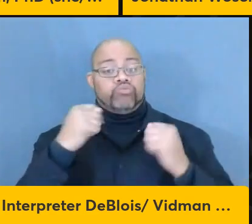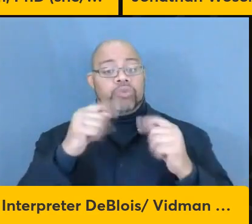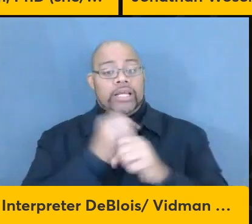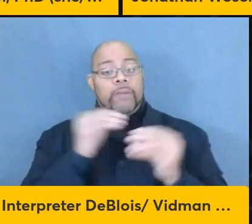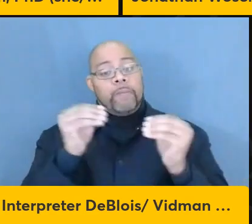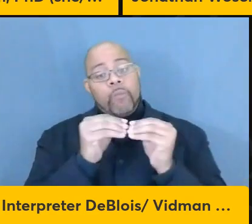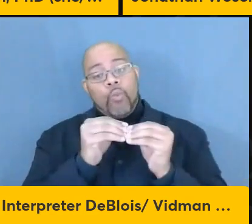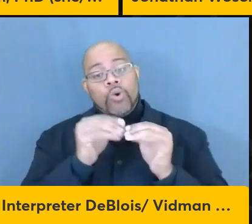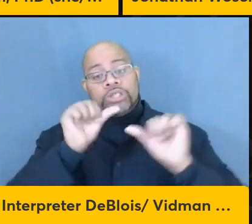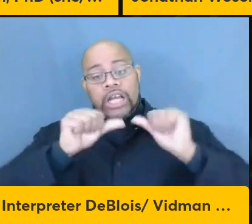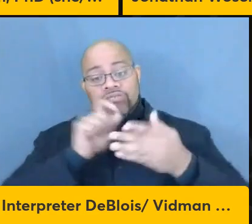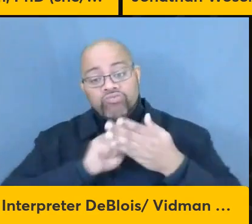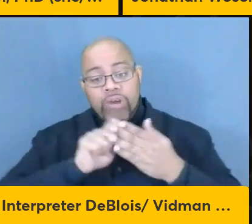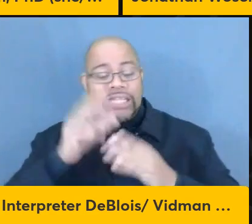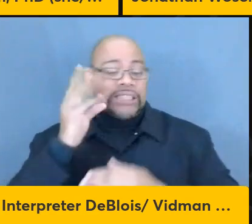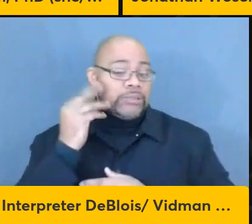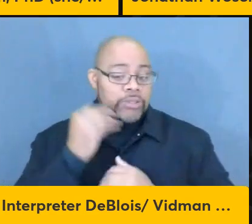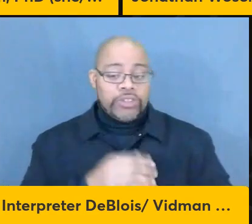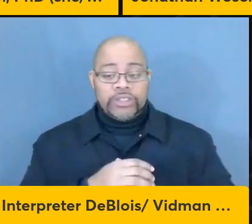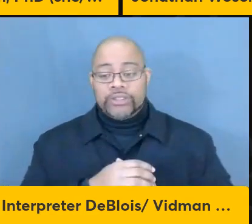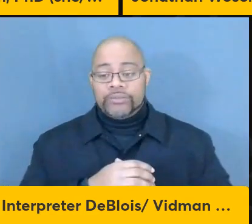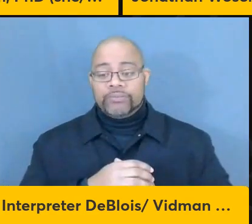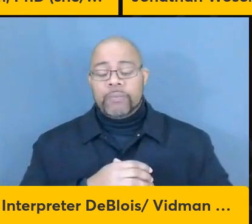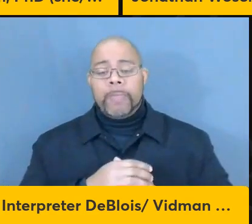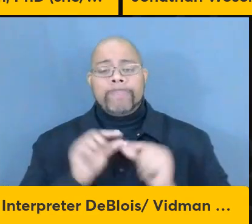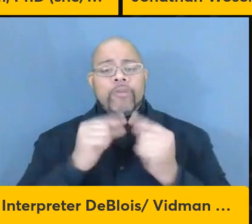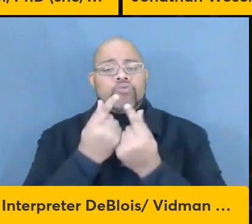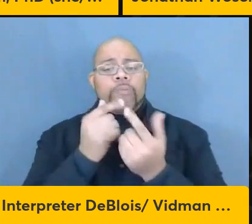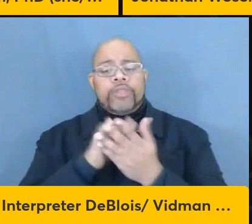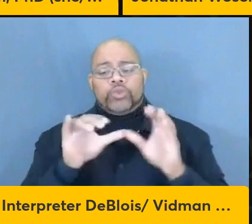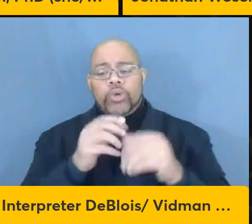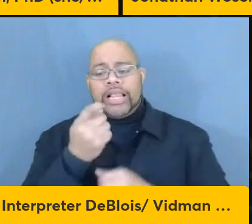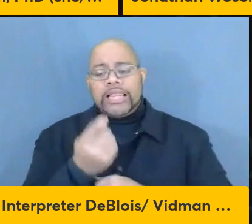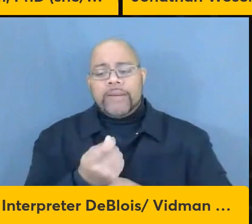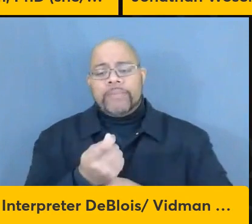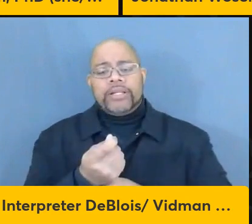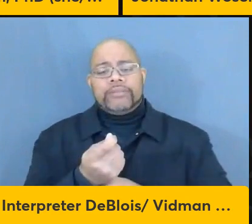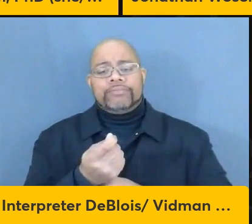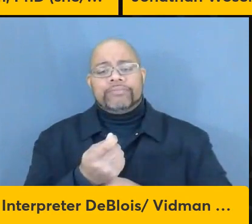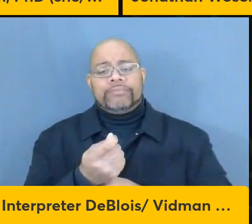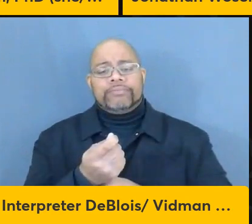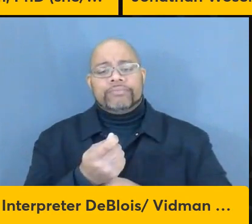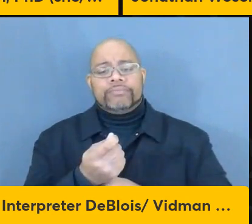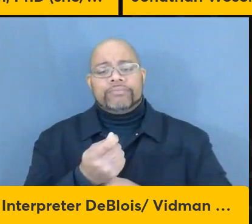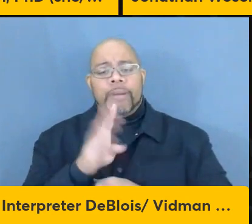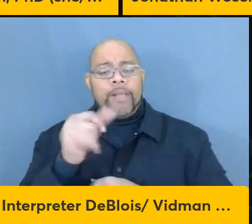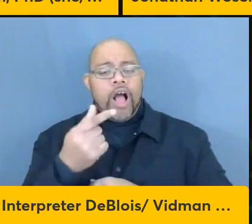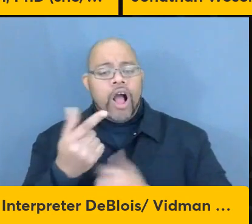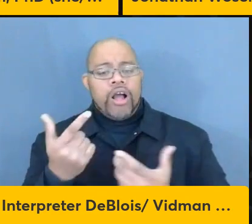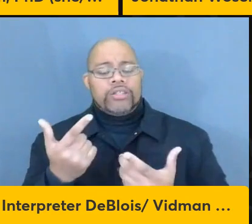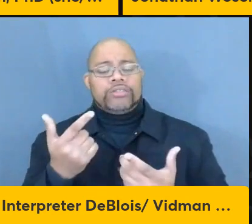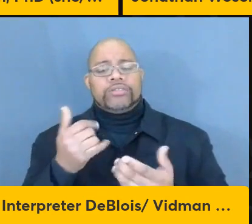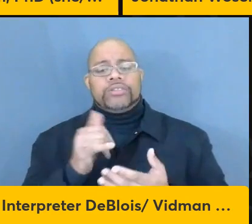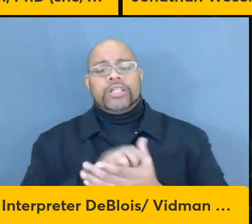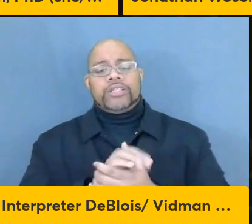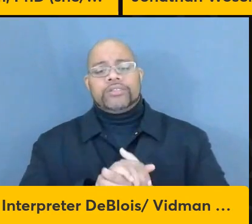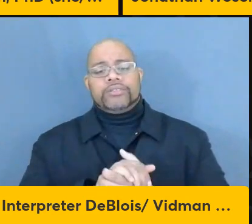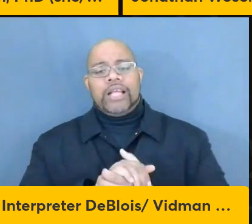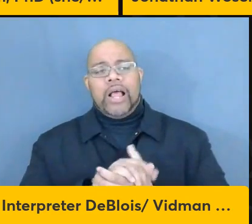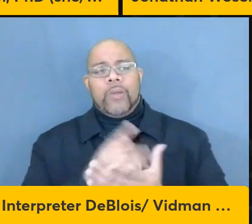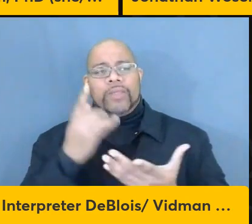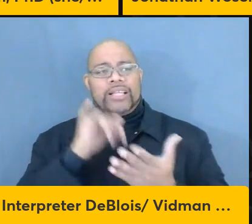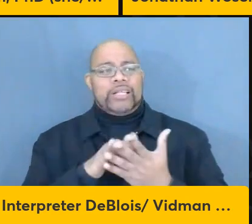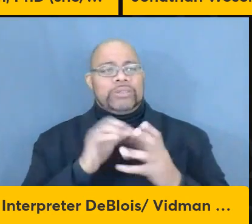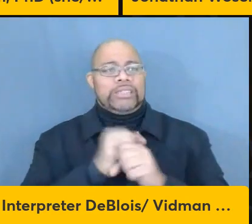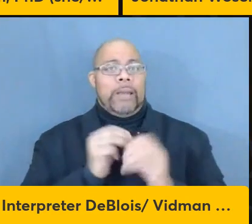more science writing experience, there was a group that was doing a little blog that I don't think was